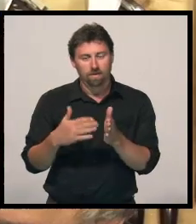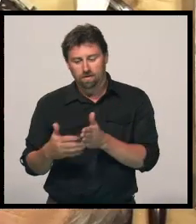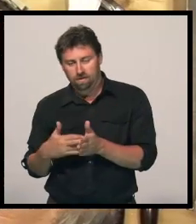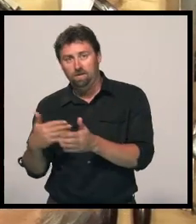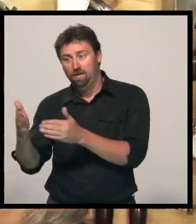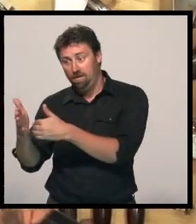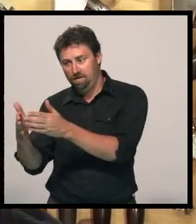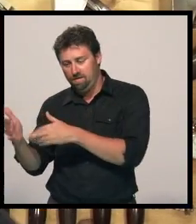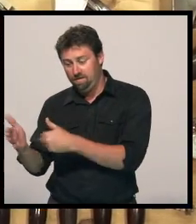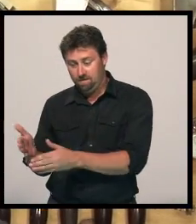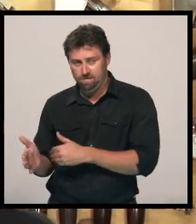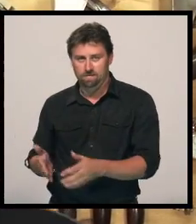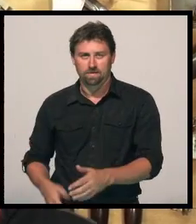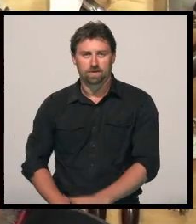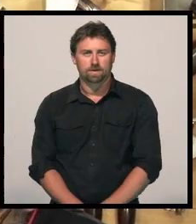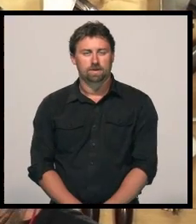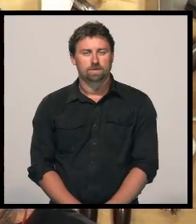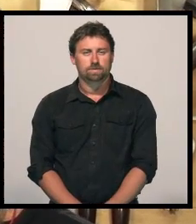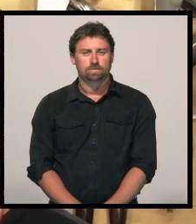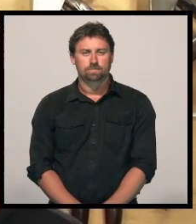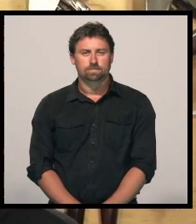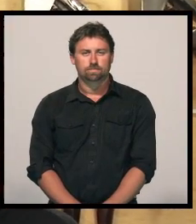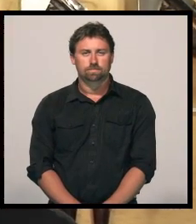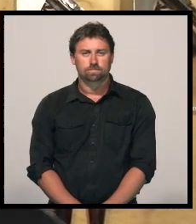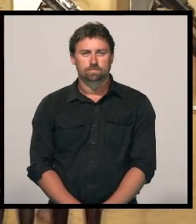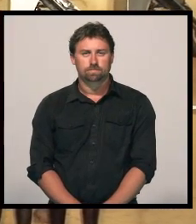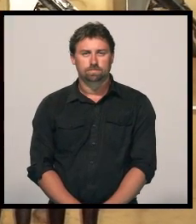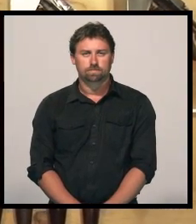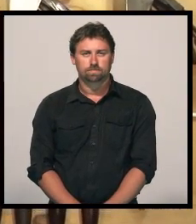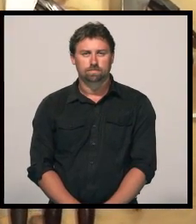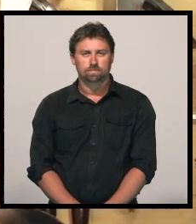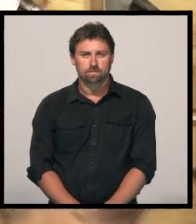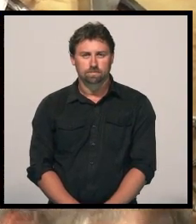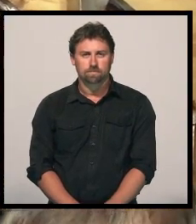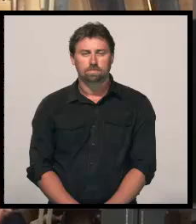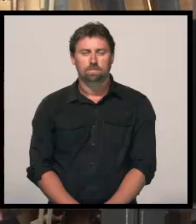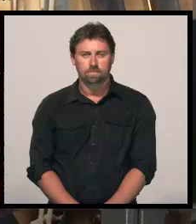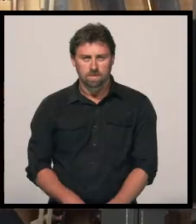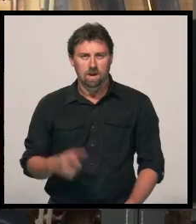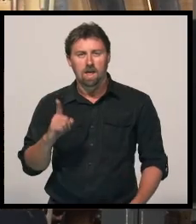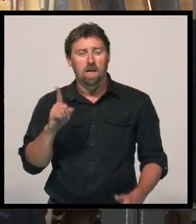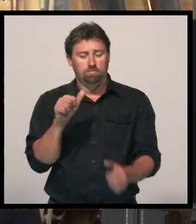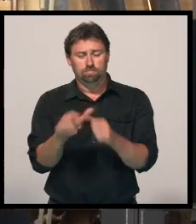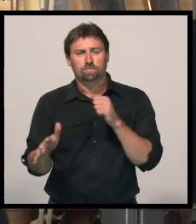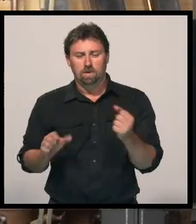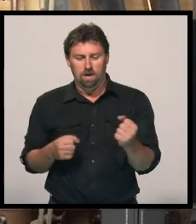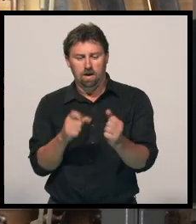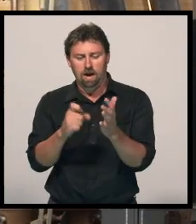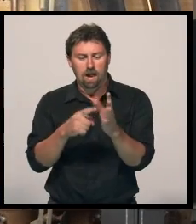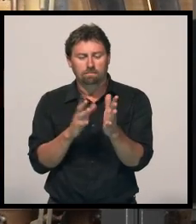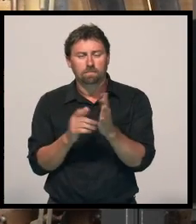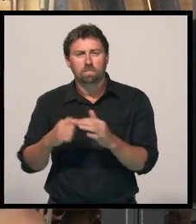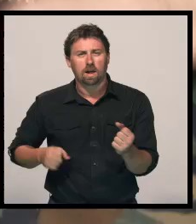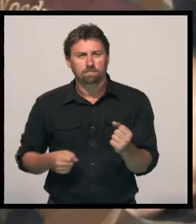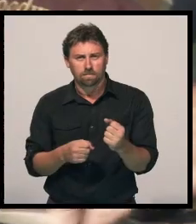Now we've got that all nicely glued. Let's take a little bit off there. Here's the best clamping method I've ever found.